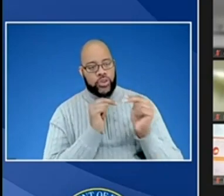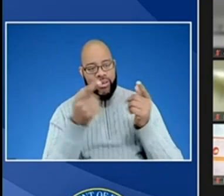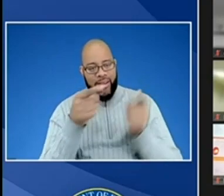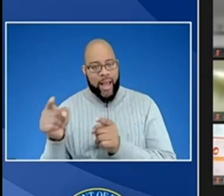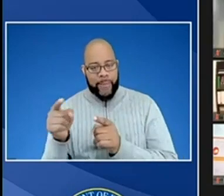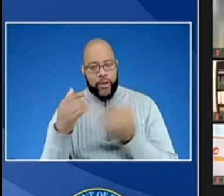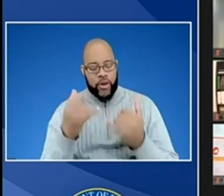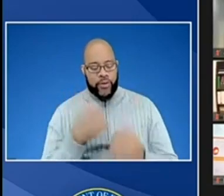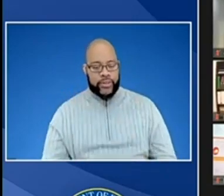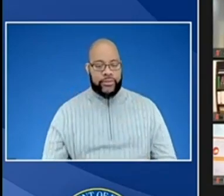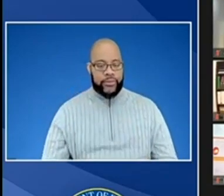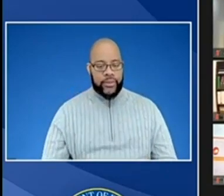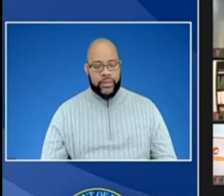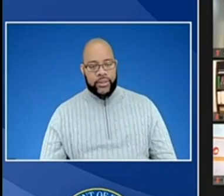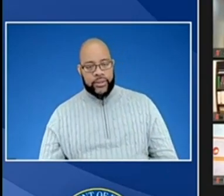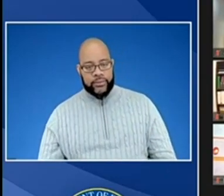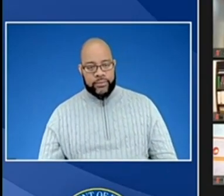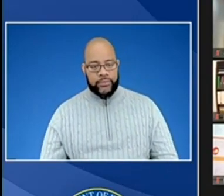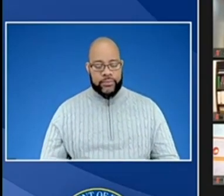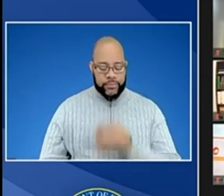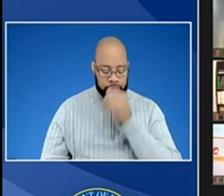currently. Okay.